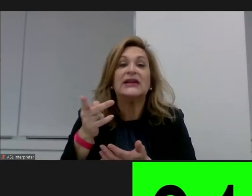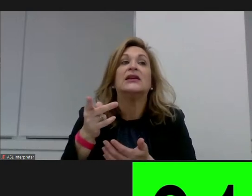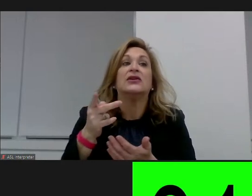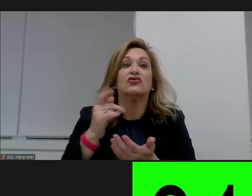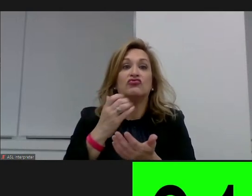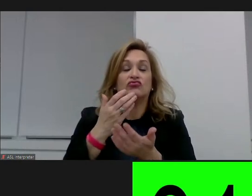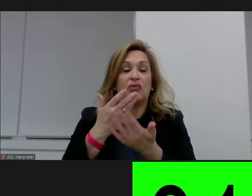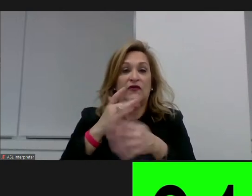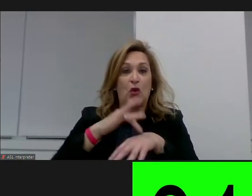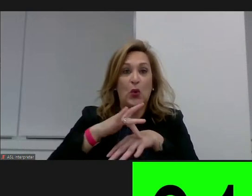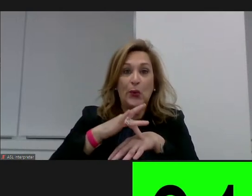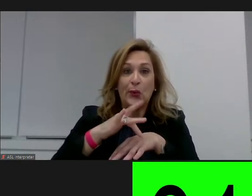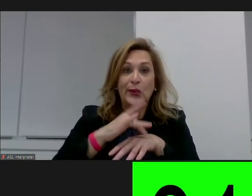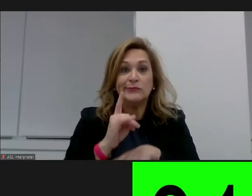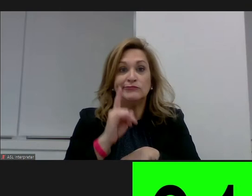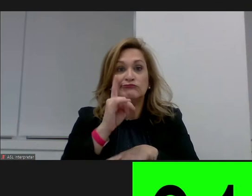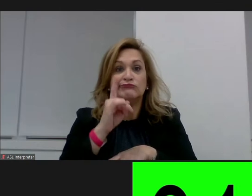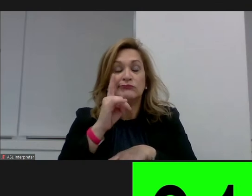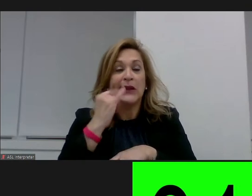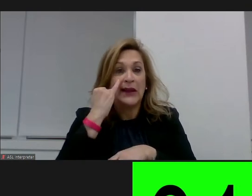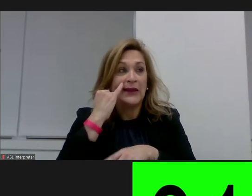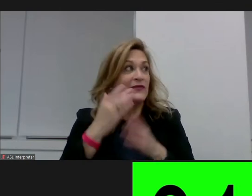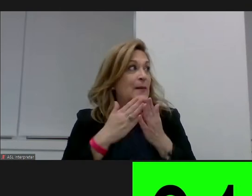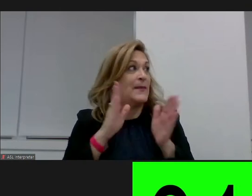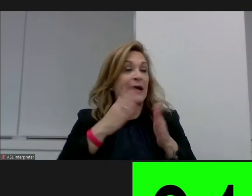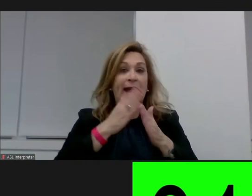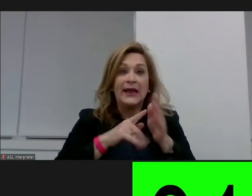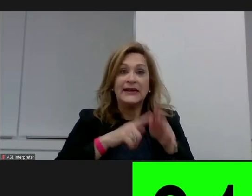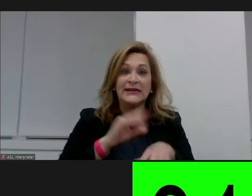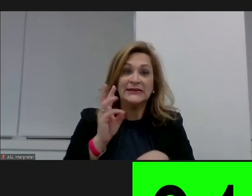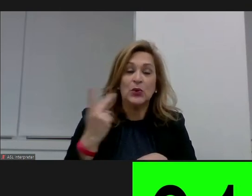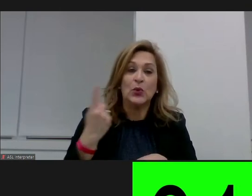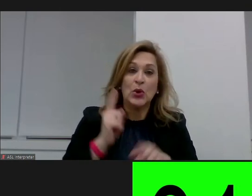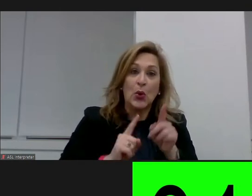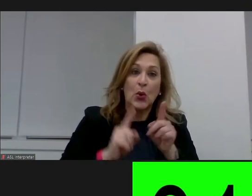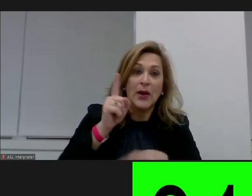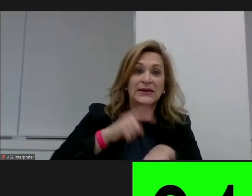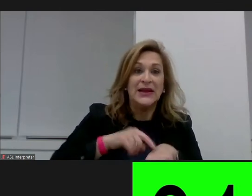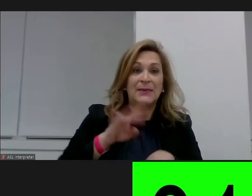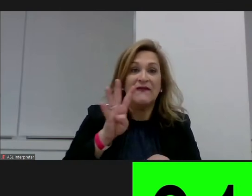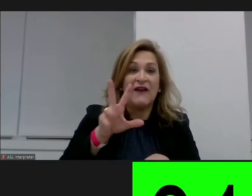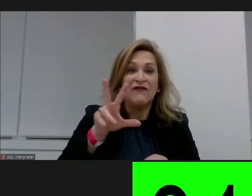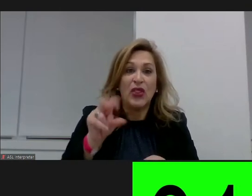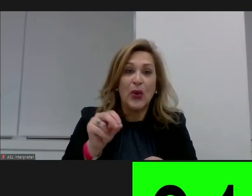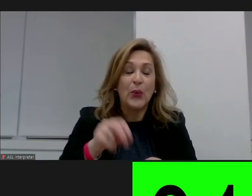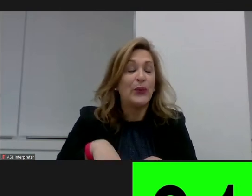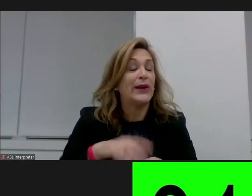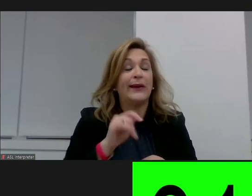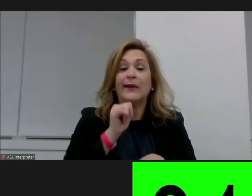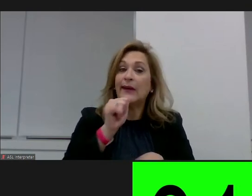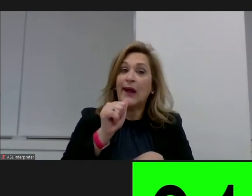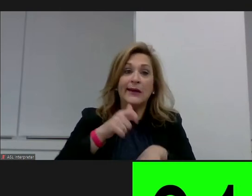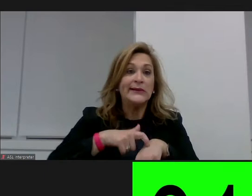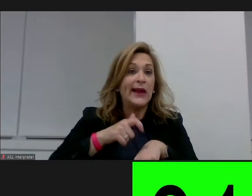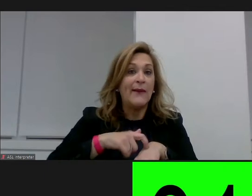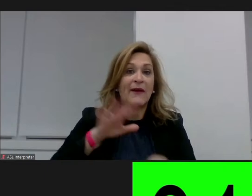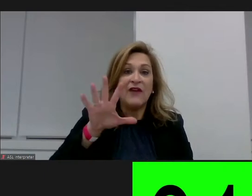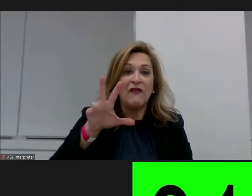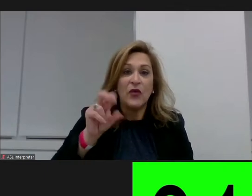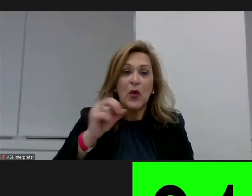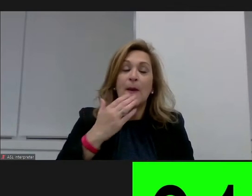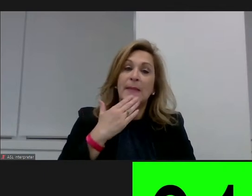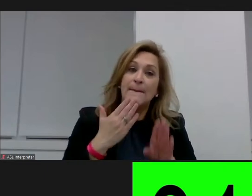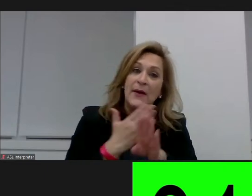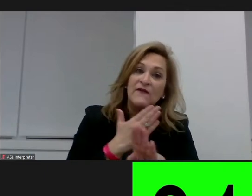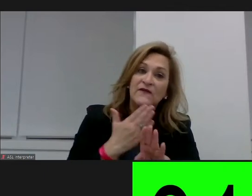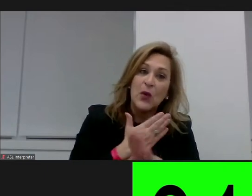public hearing day. If the public hearing is going to start at 6 p.m., we should go upstairs at 5, not 5:30. And regarding